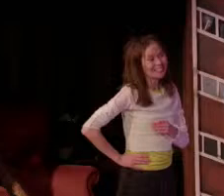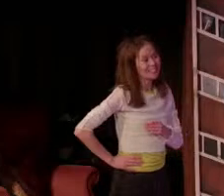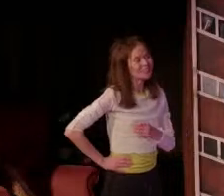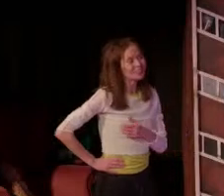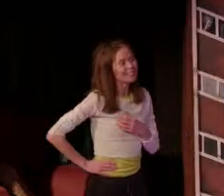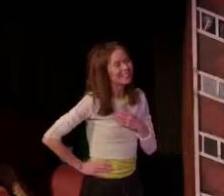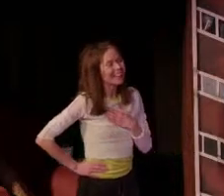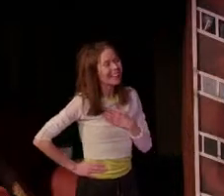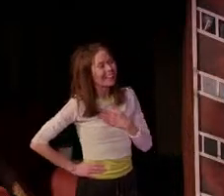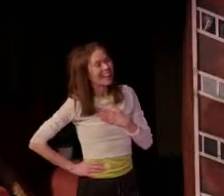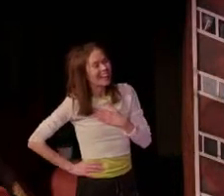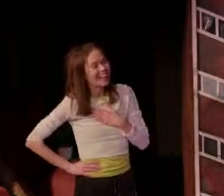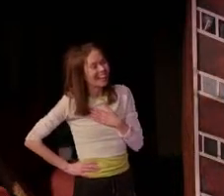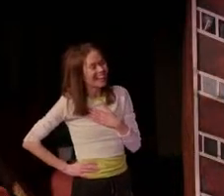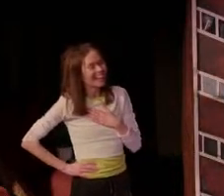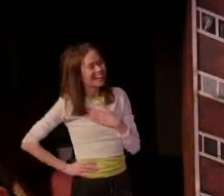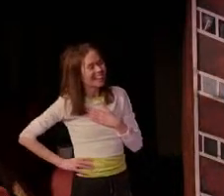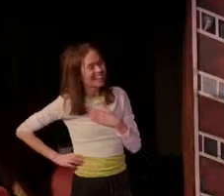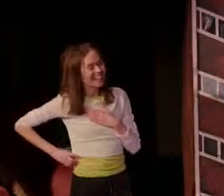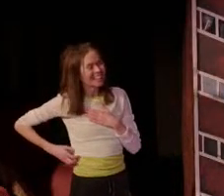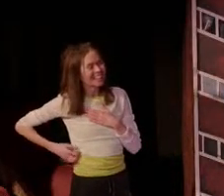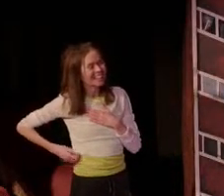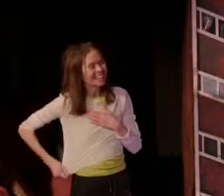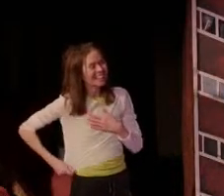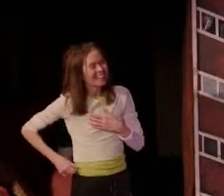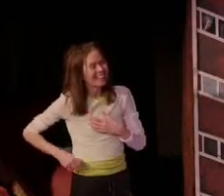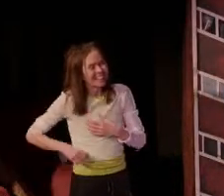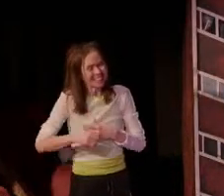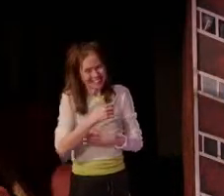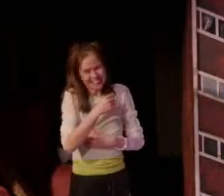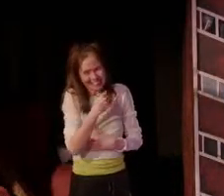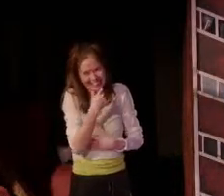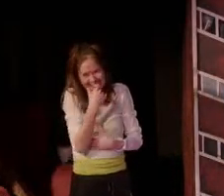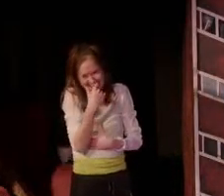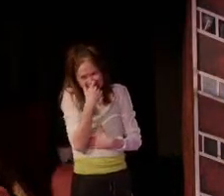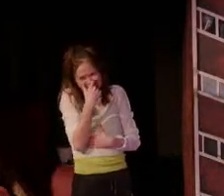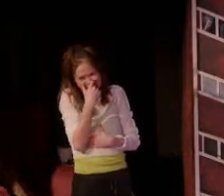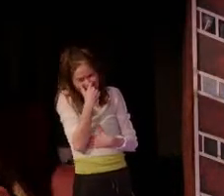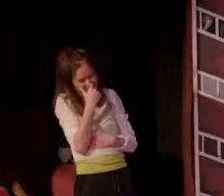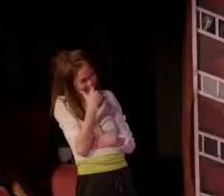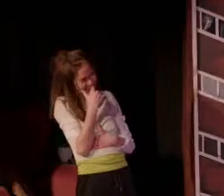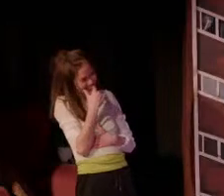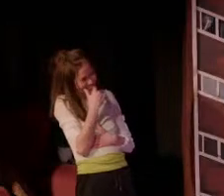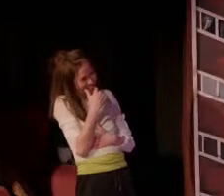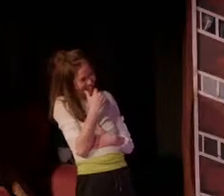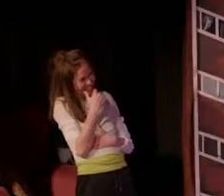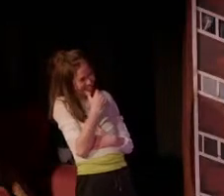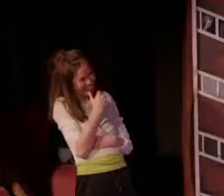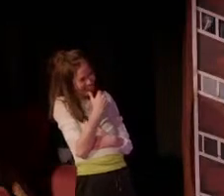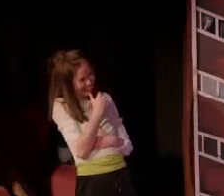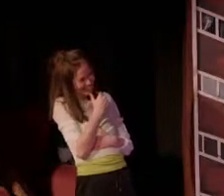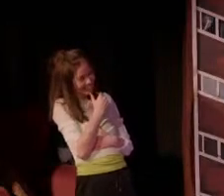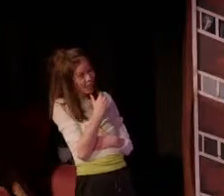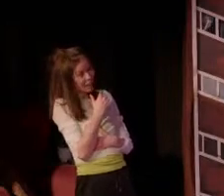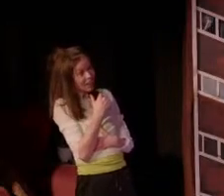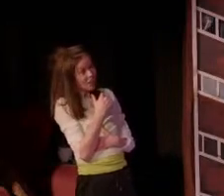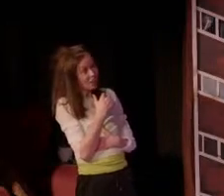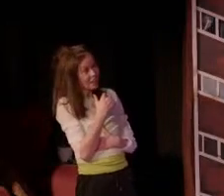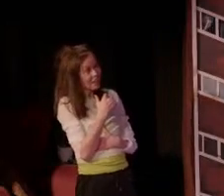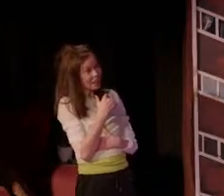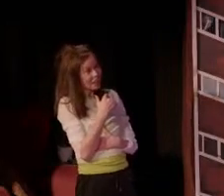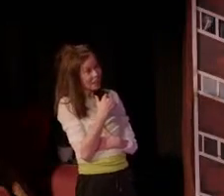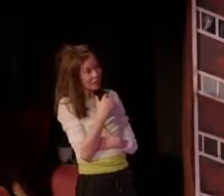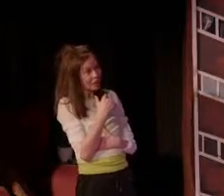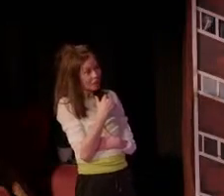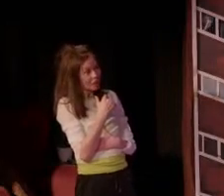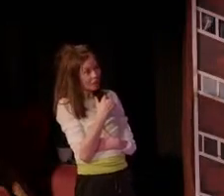He promised to give me more than that if rumours are true. Well, he has already